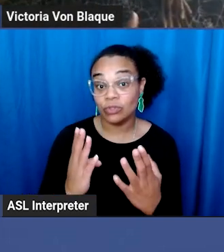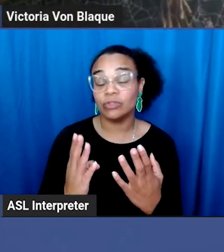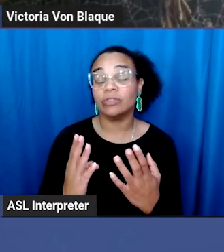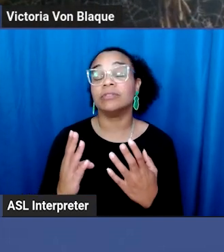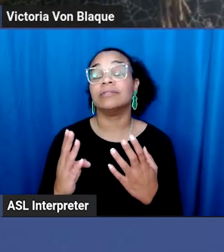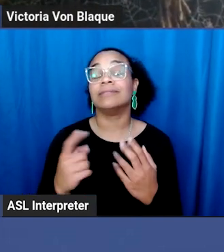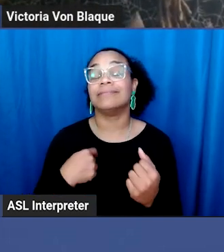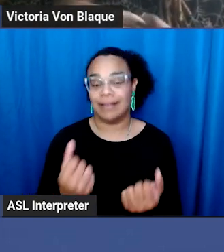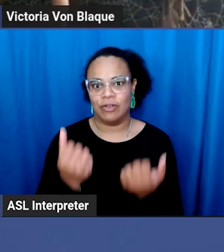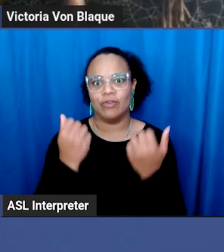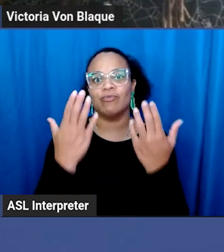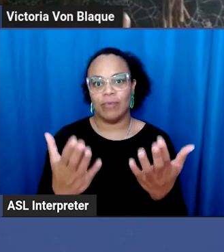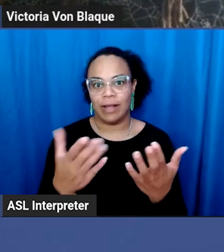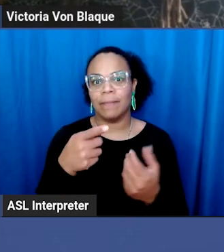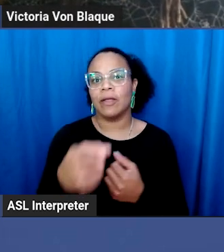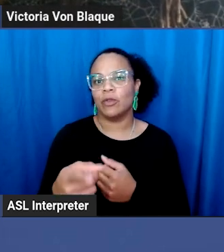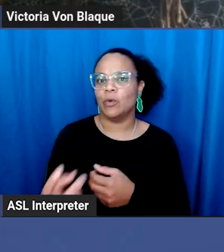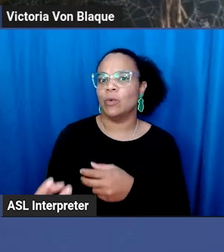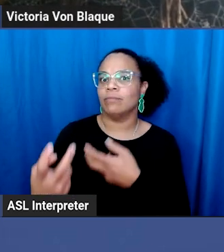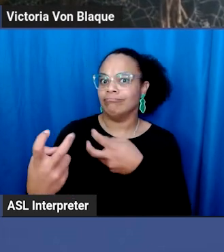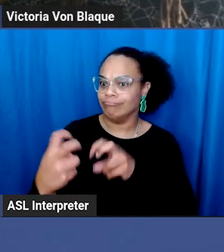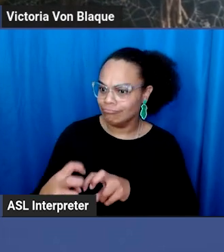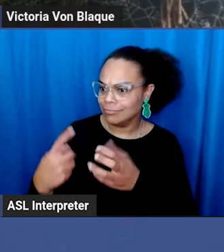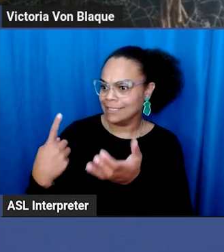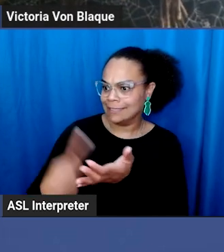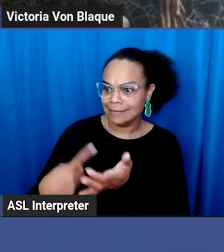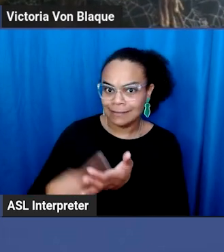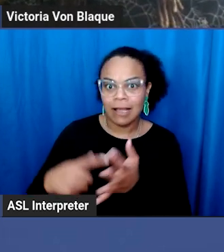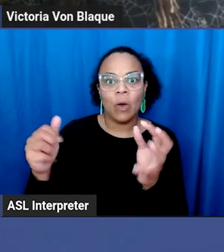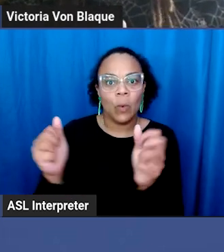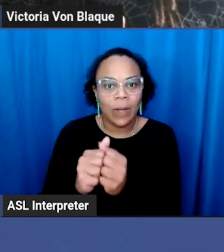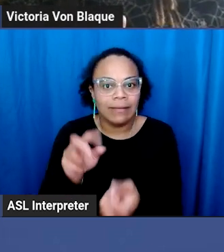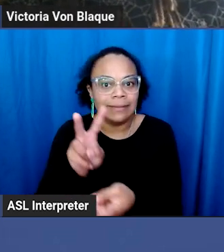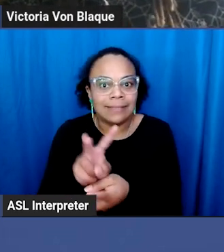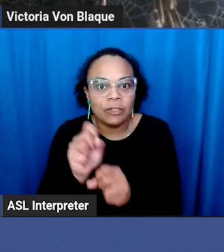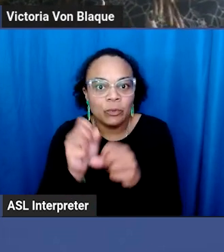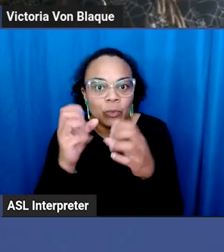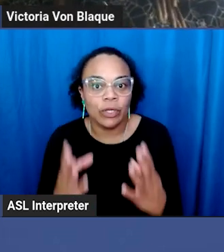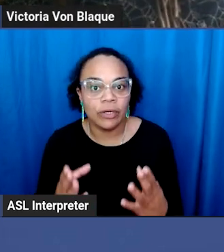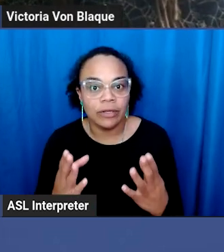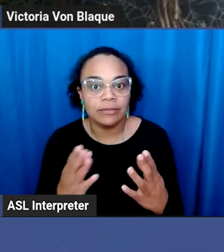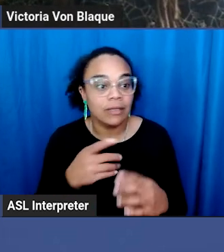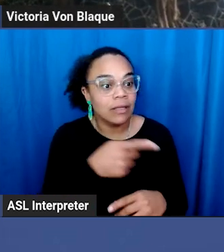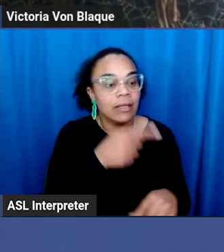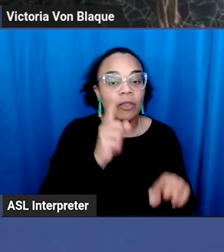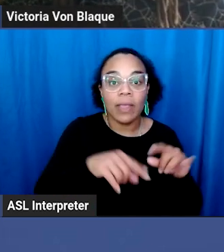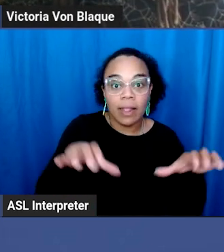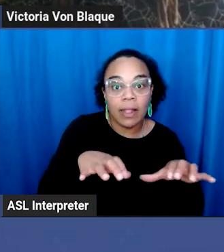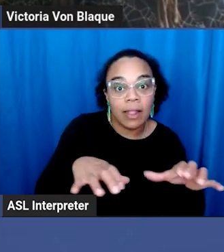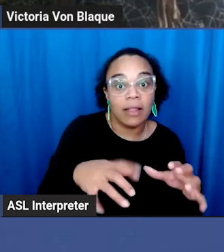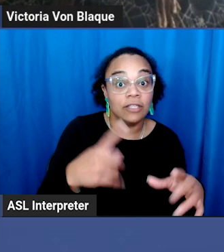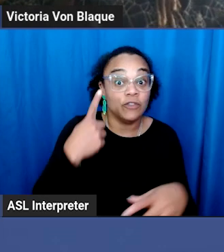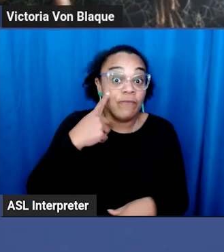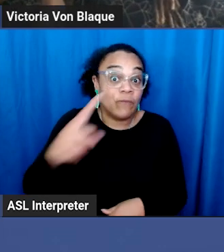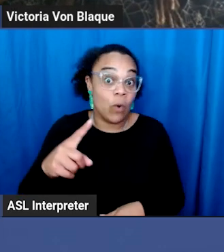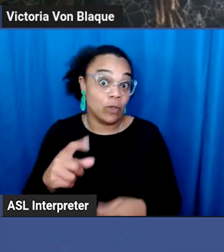talk to sex workers, invite them to the table. Nothing for us without us.